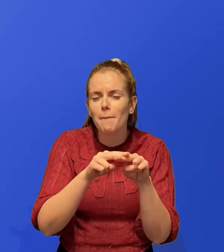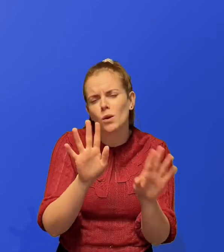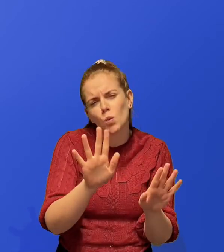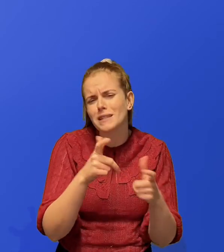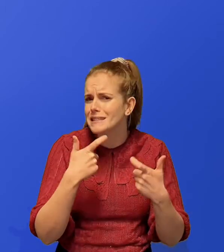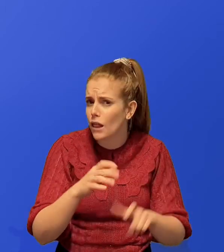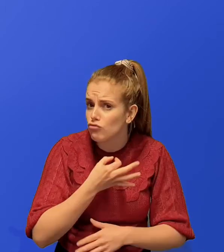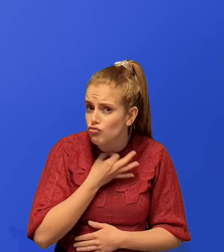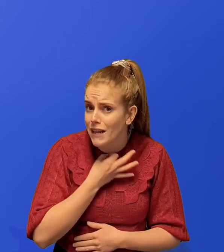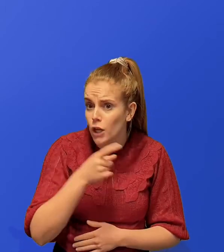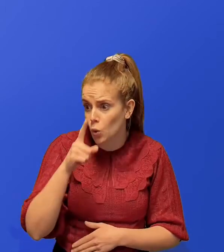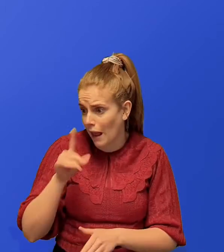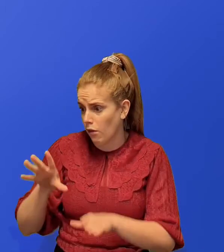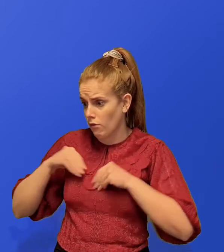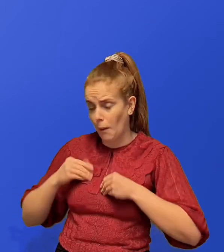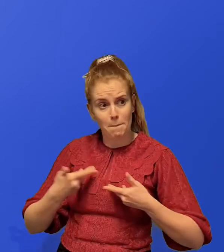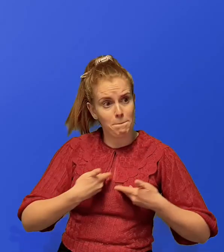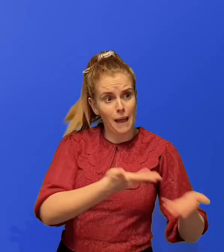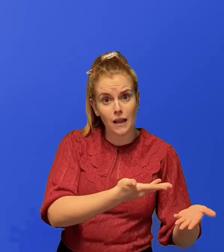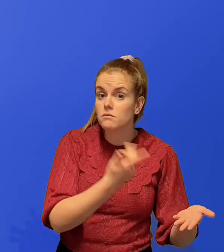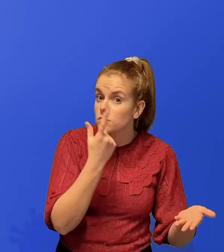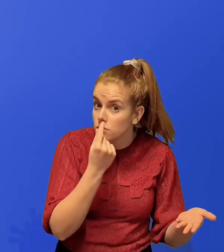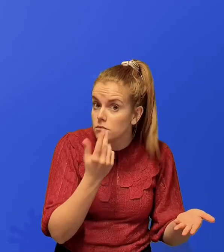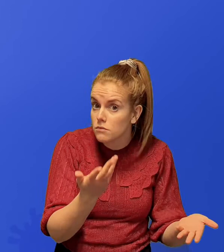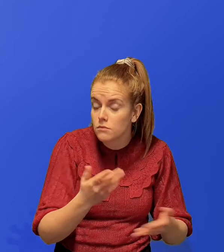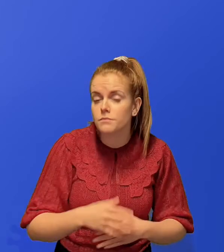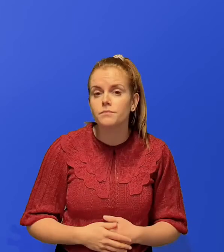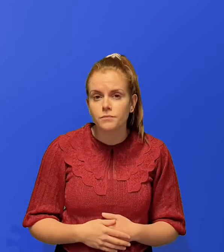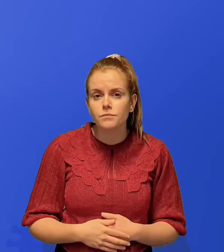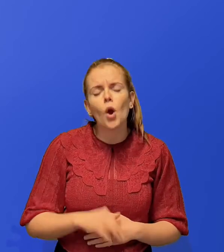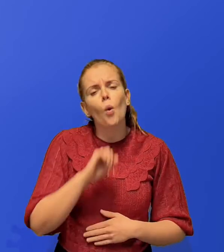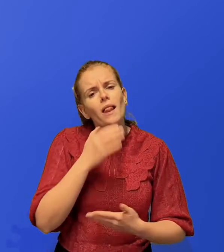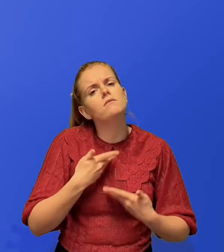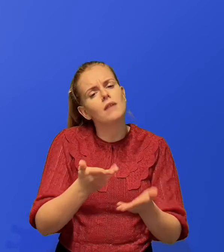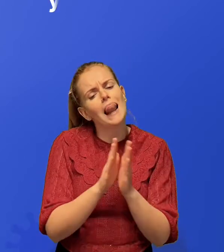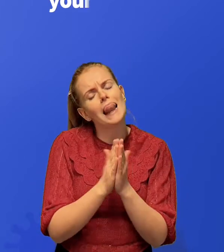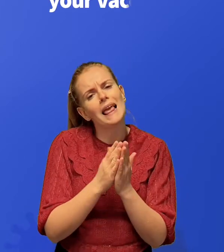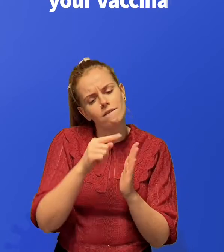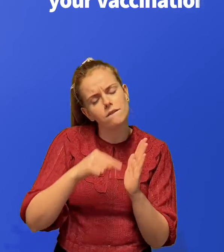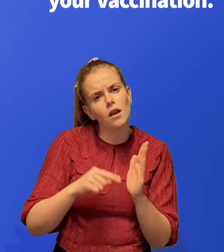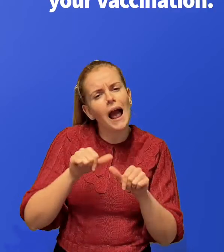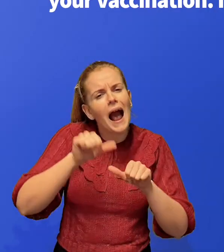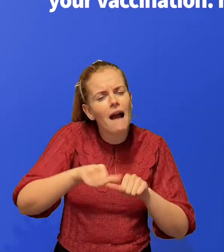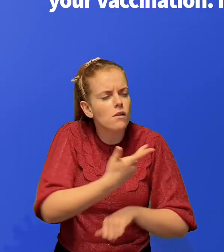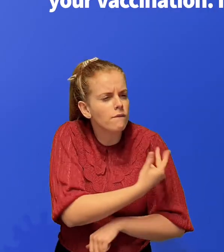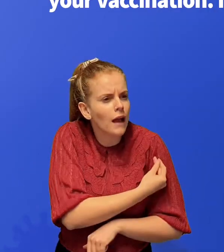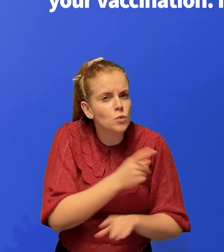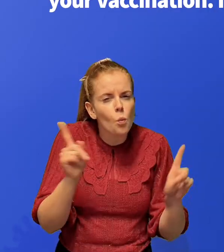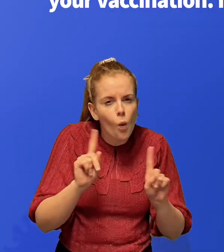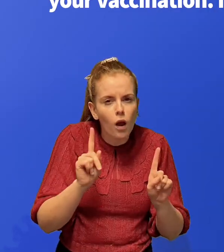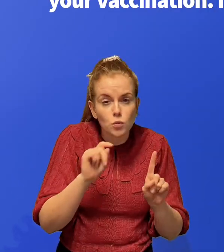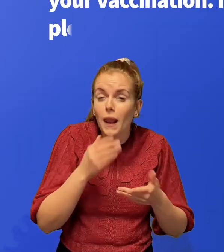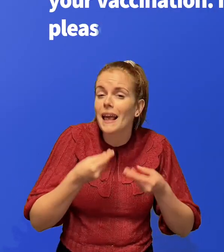risk you can contract and pass on the virus. You'll be provided with an information leaflet following your vaccination, and if you have any